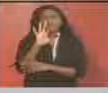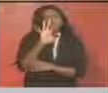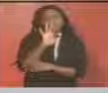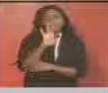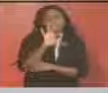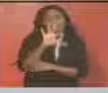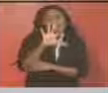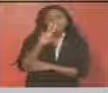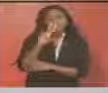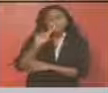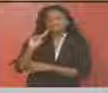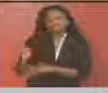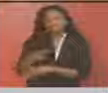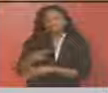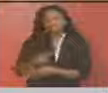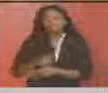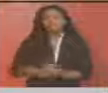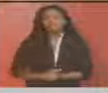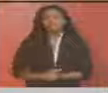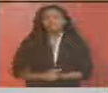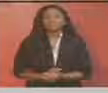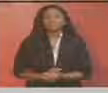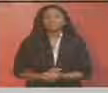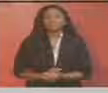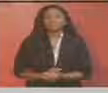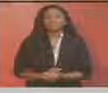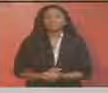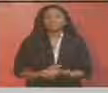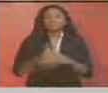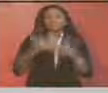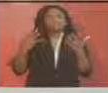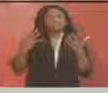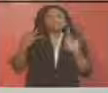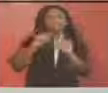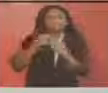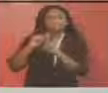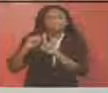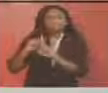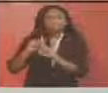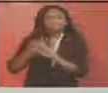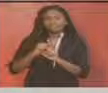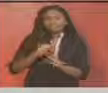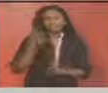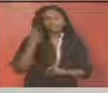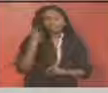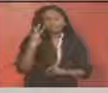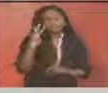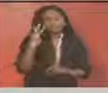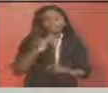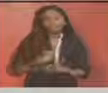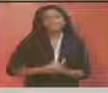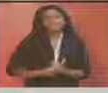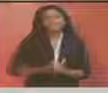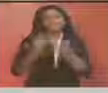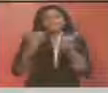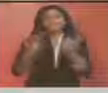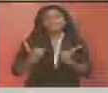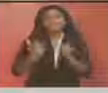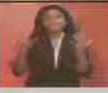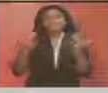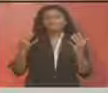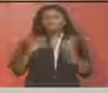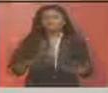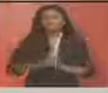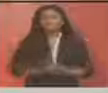101,952,000. Our positives over the last 24 hours are now 14, taking our total positive caseload